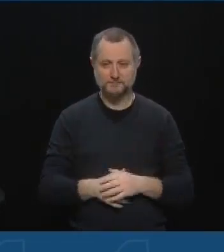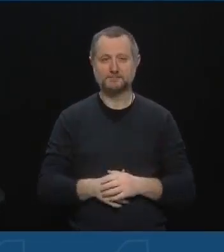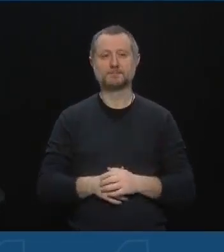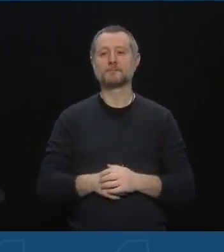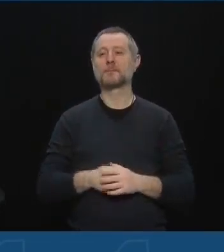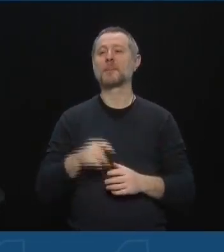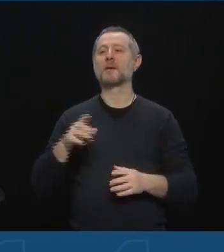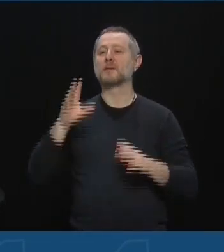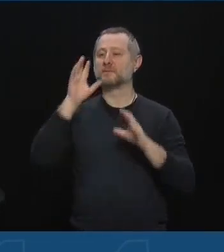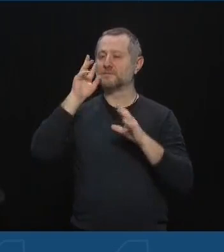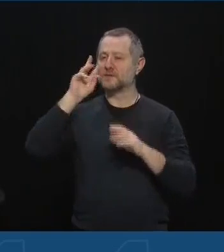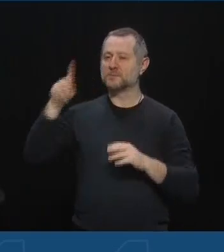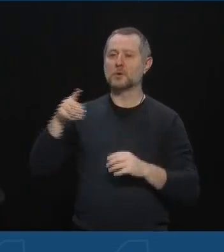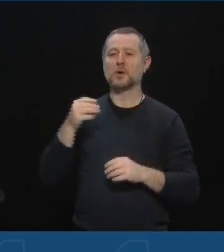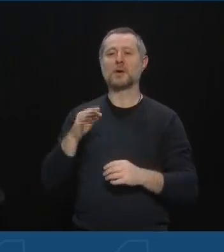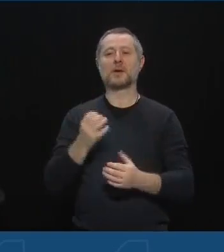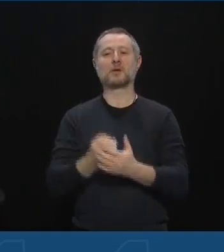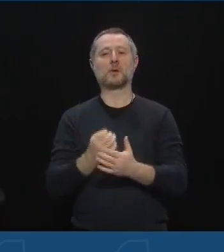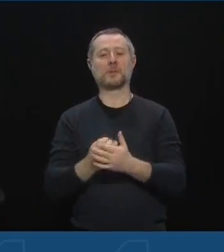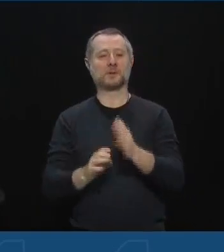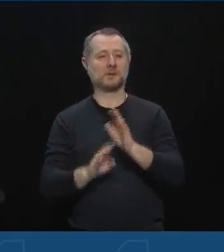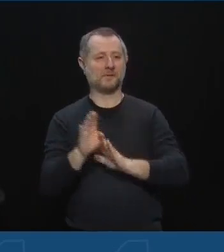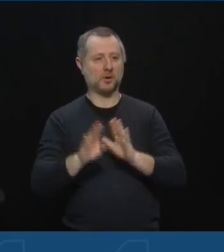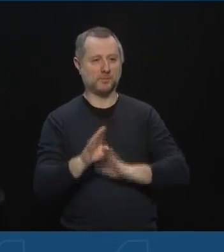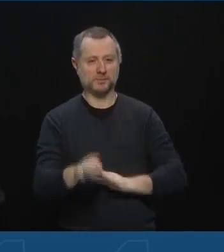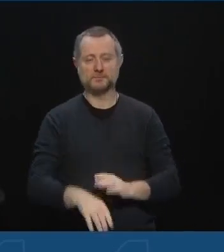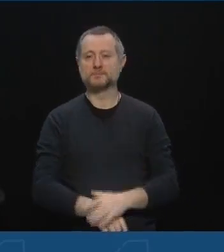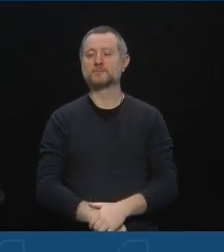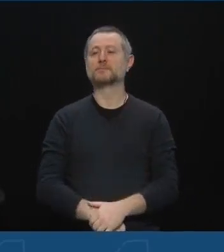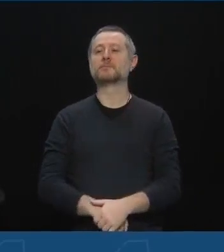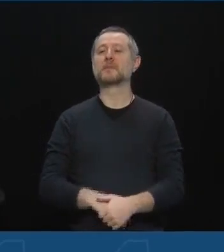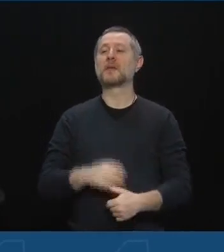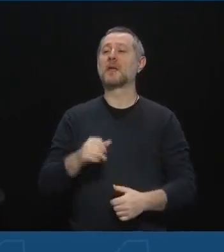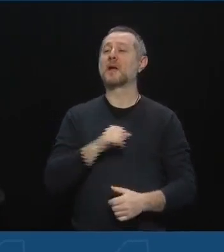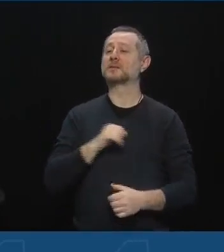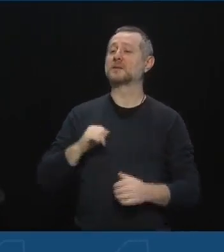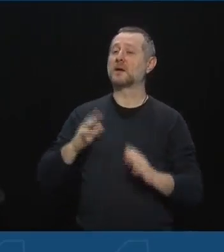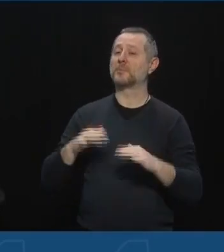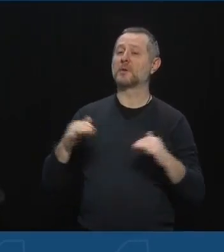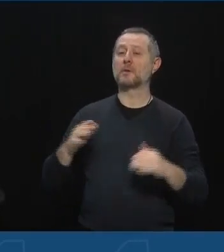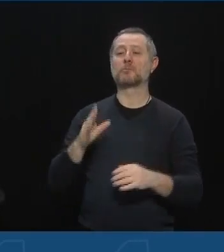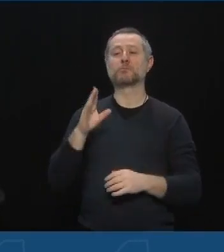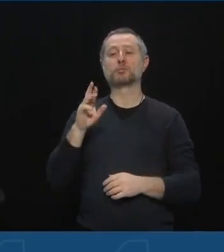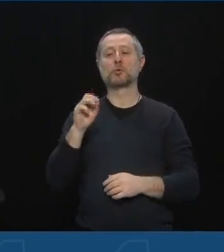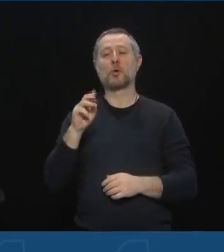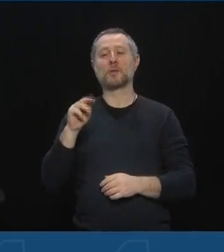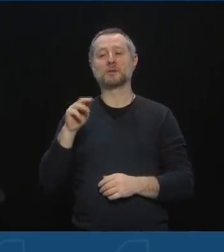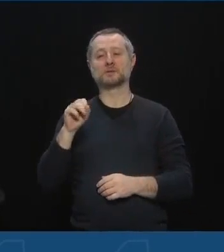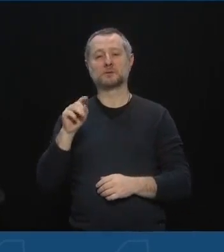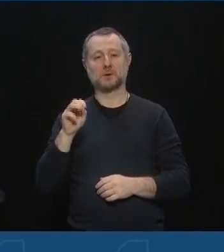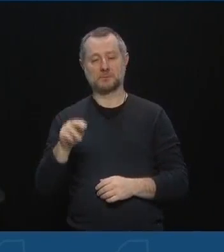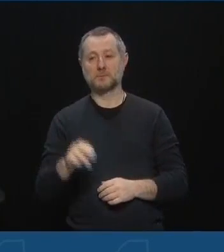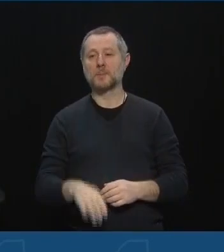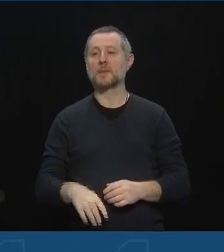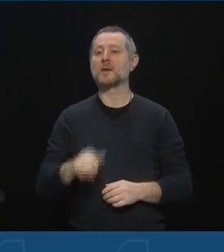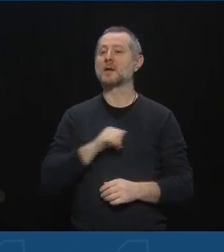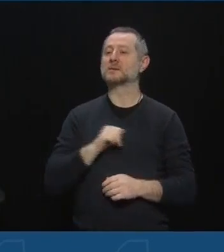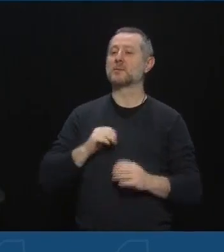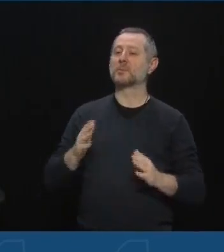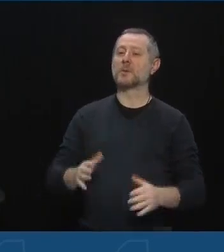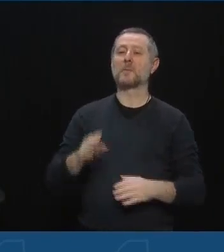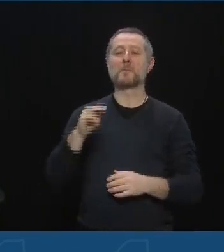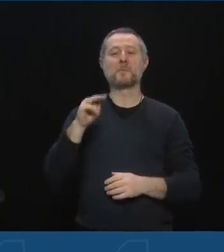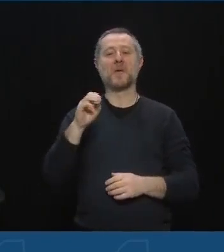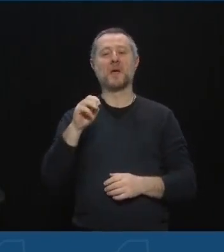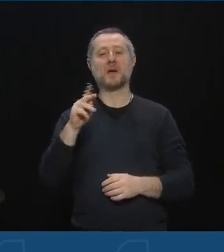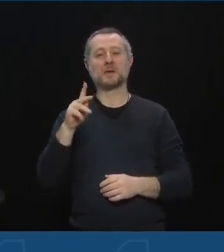Development. State legislators, Assemblymember Harry Bronson, Assemblymember Damon Meeks,